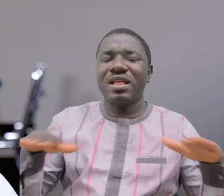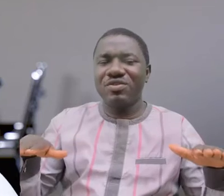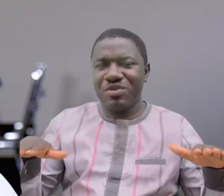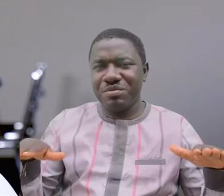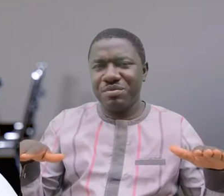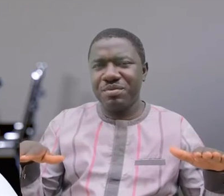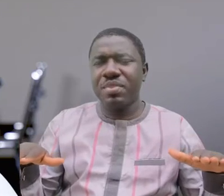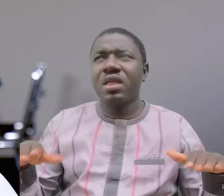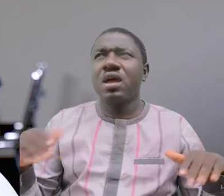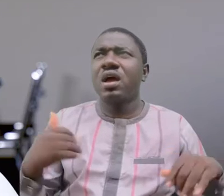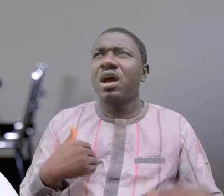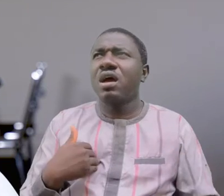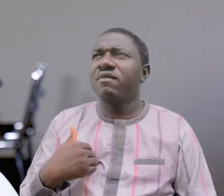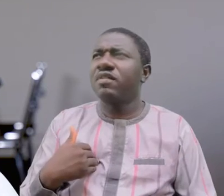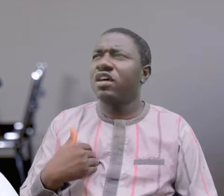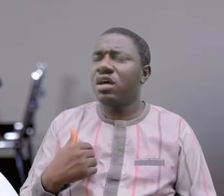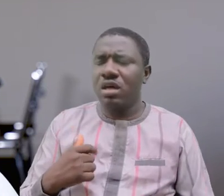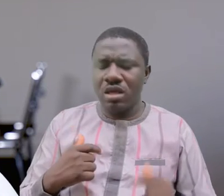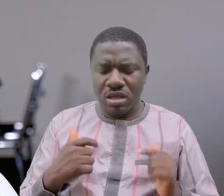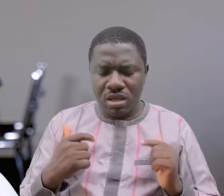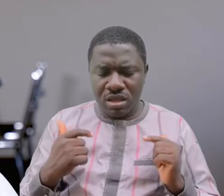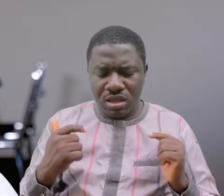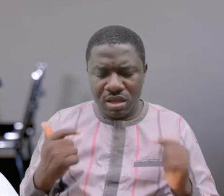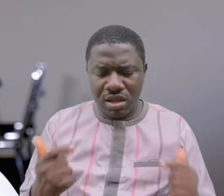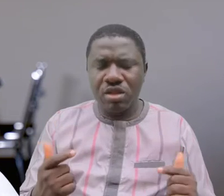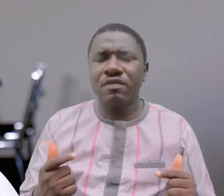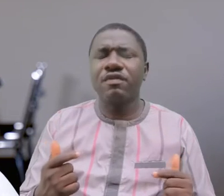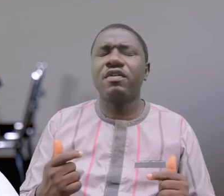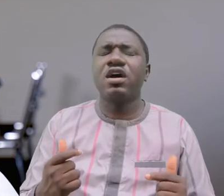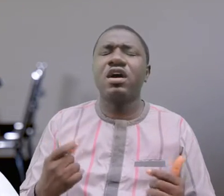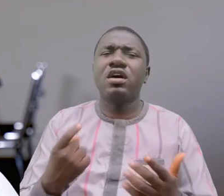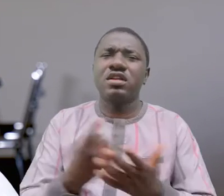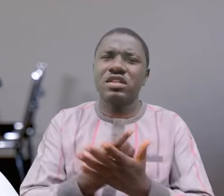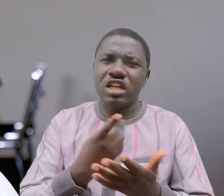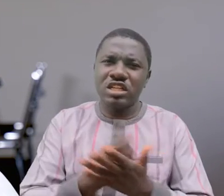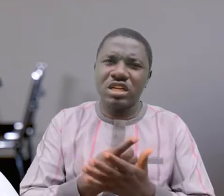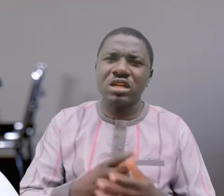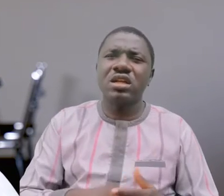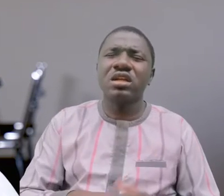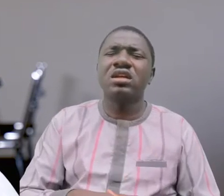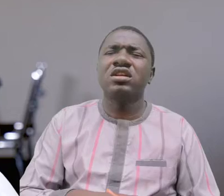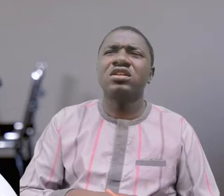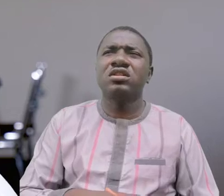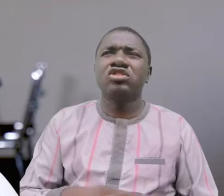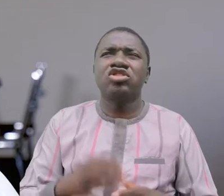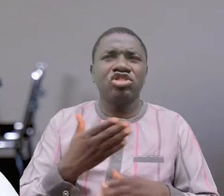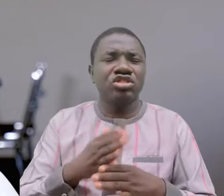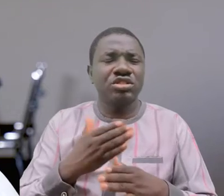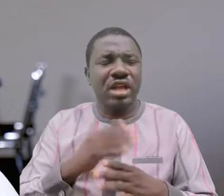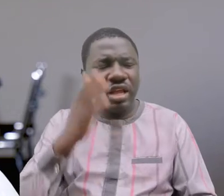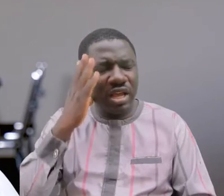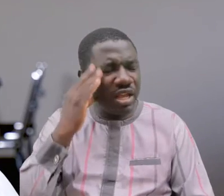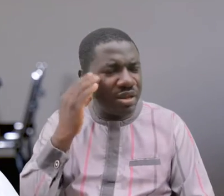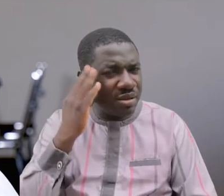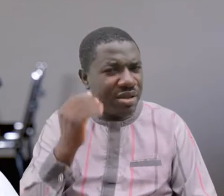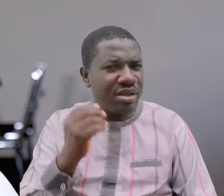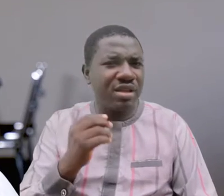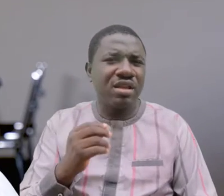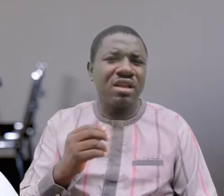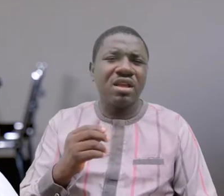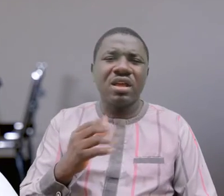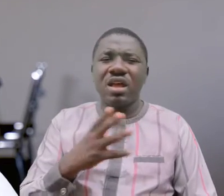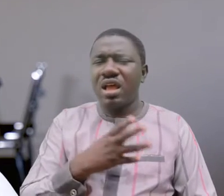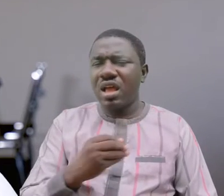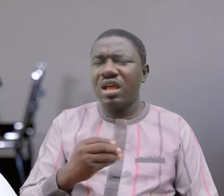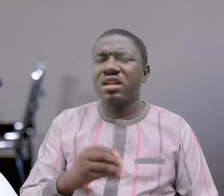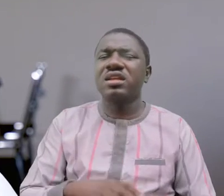we have a lot of meetings, a lot of discussions, sharing experience, and